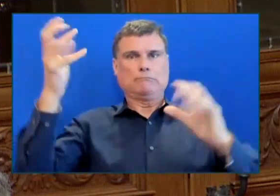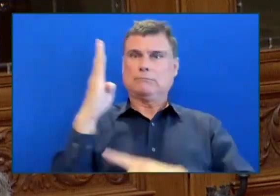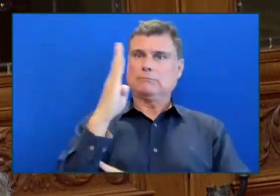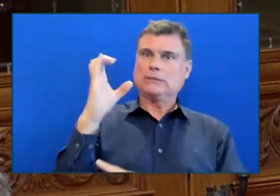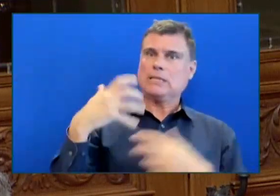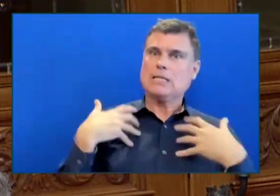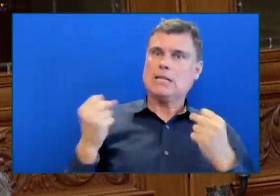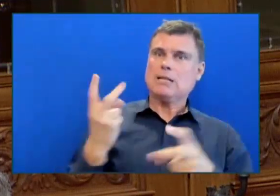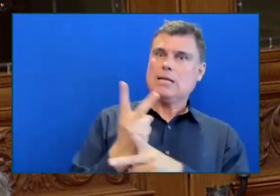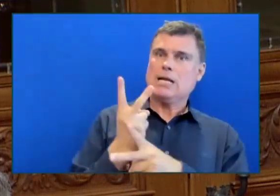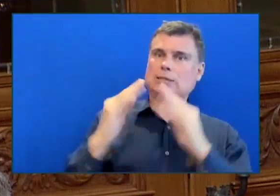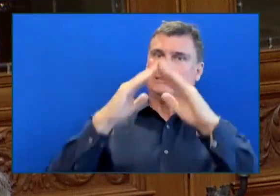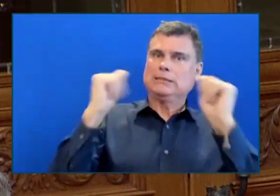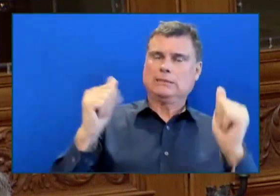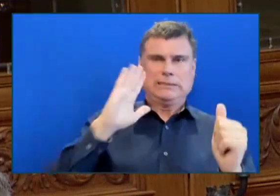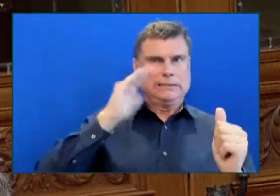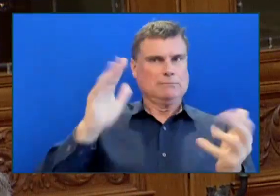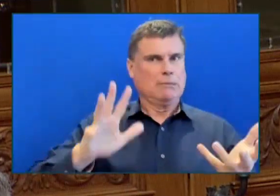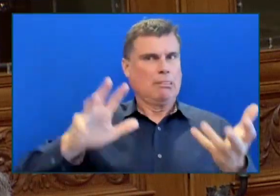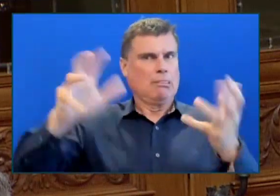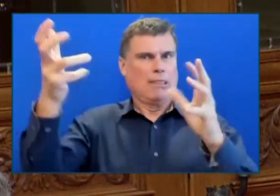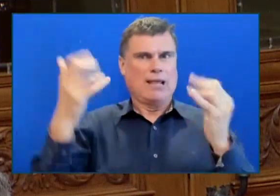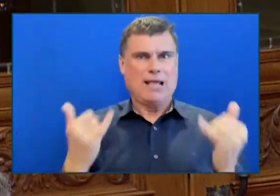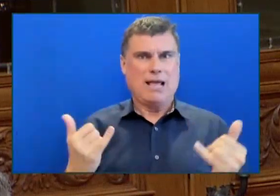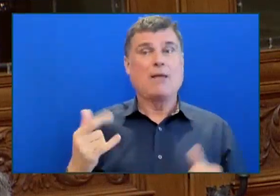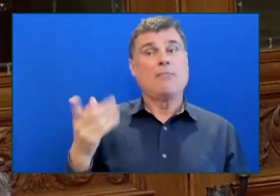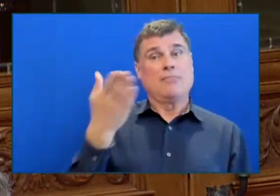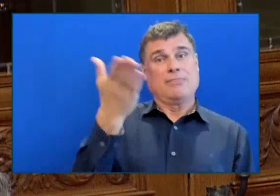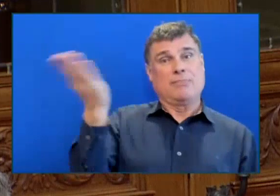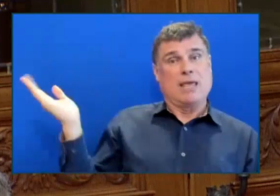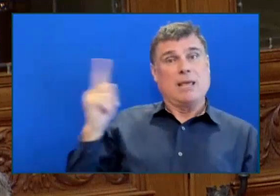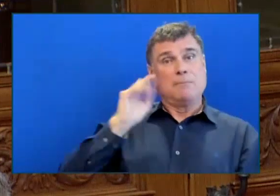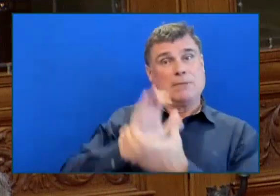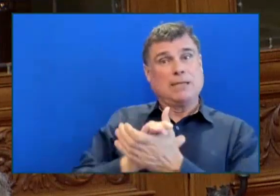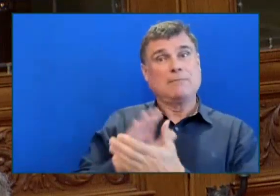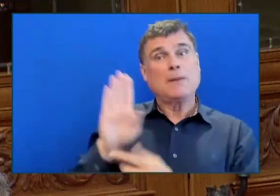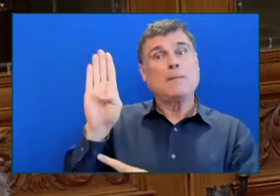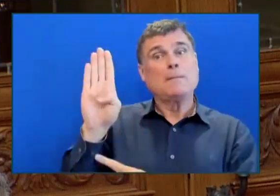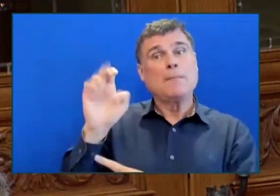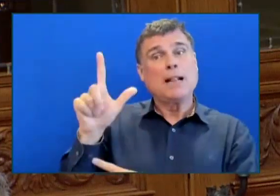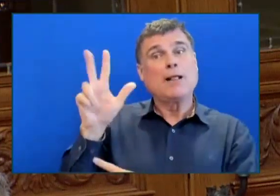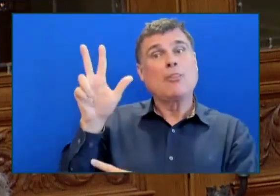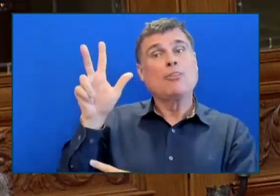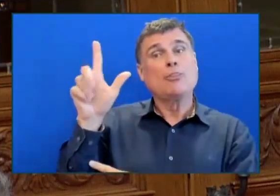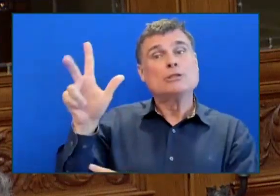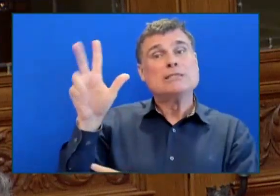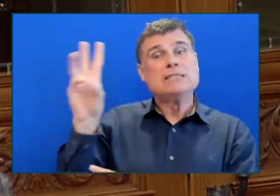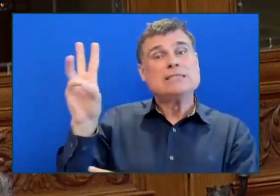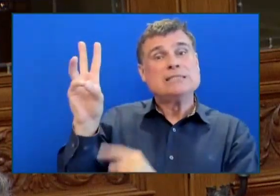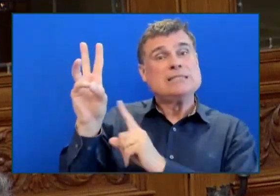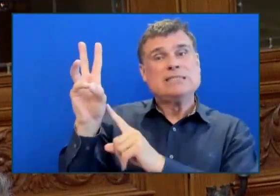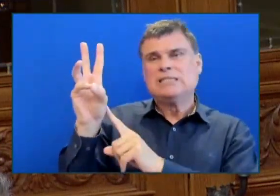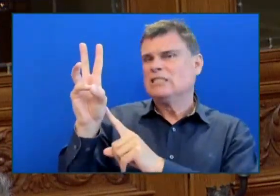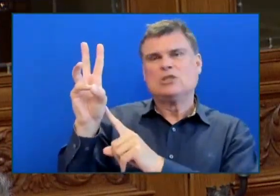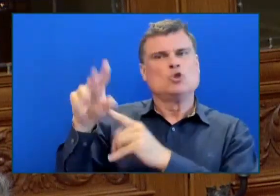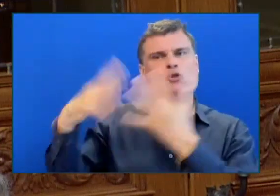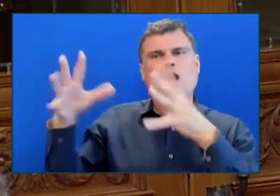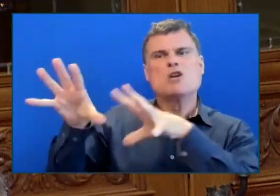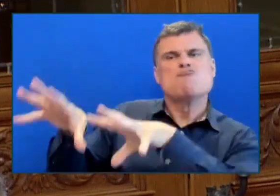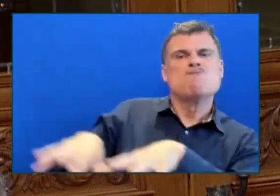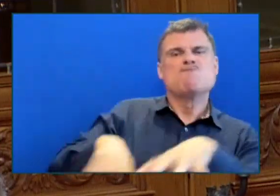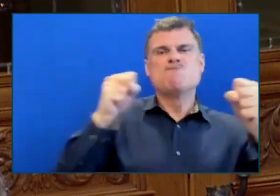a massive overreach by government that will only cause additional problems in our healthcare system. I've asked the Minister of Health, Mr.